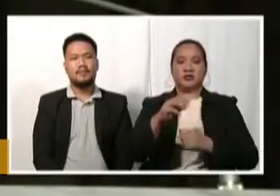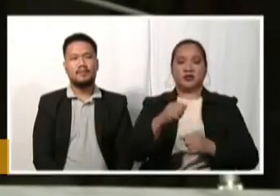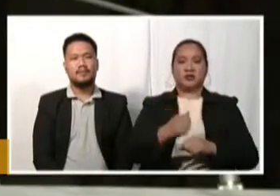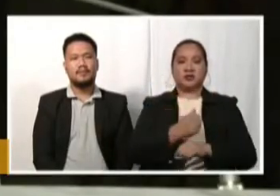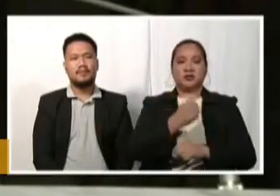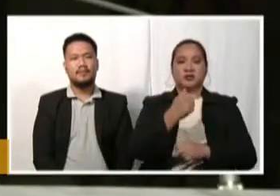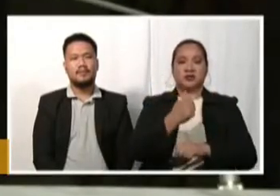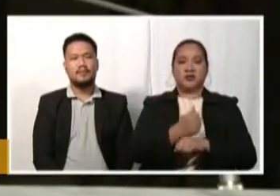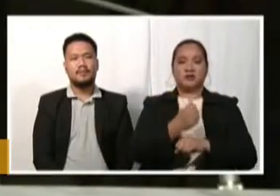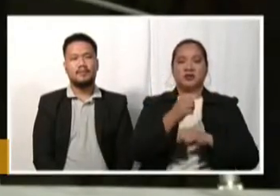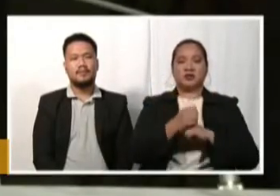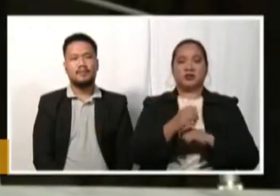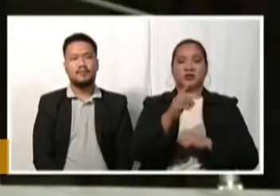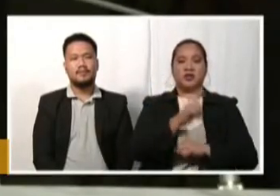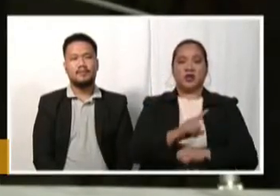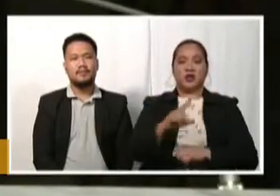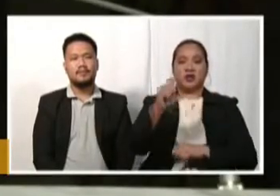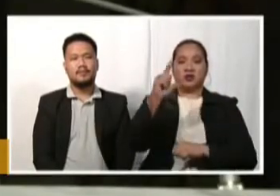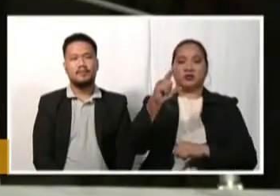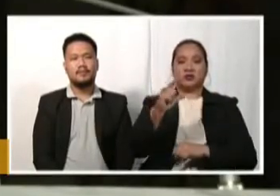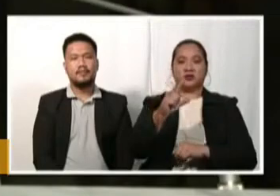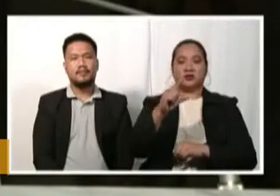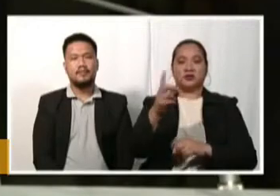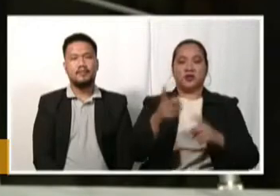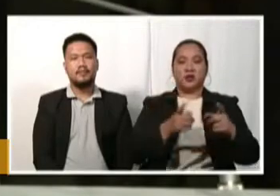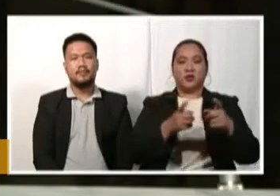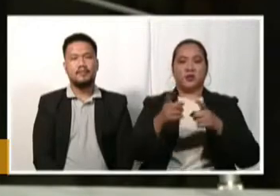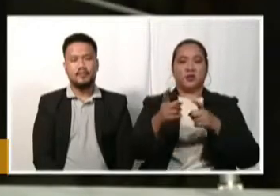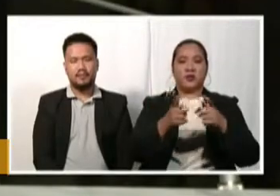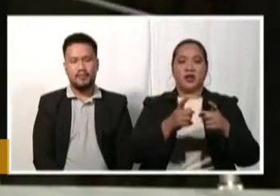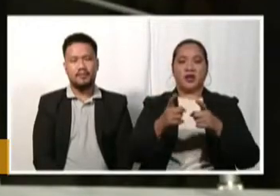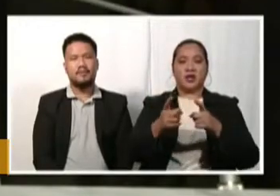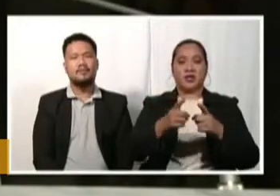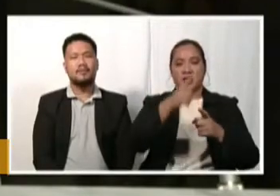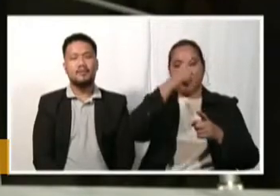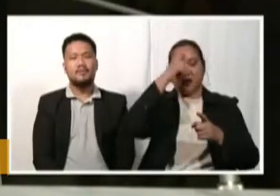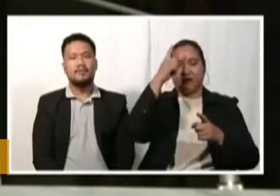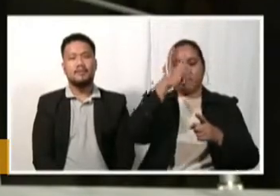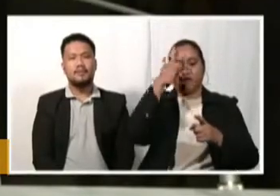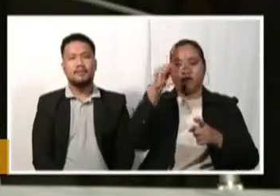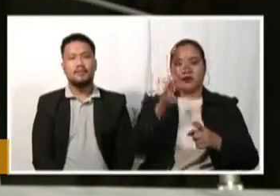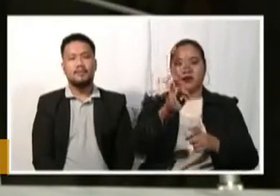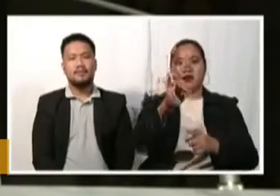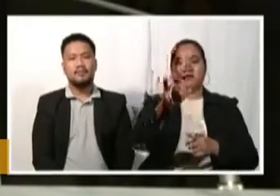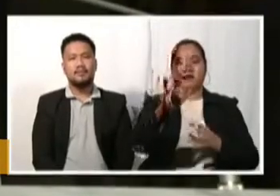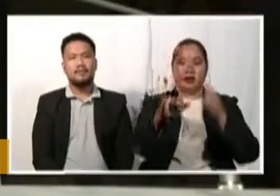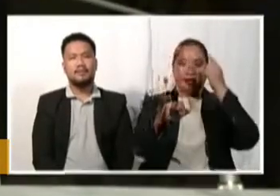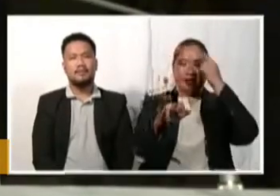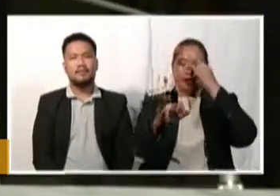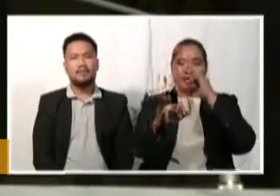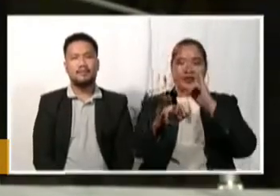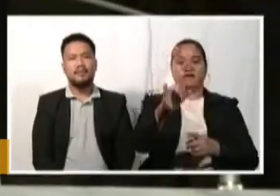established. The Lord shall reign forever and ever.